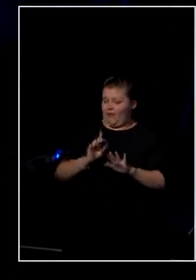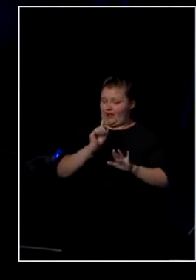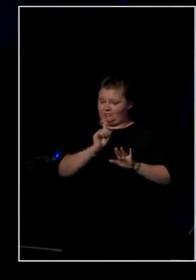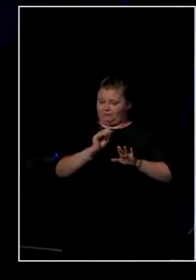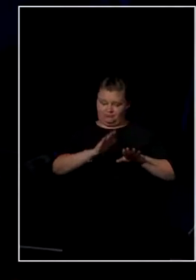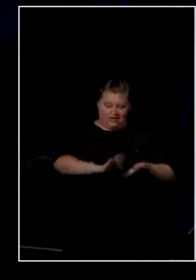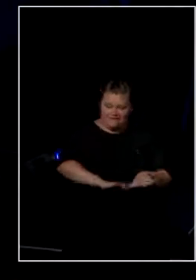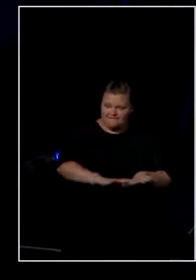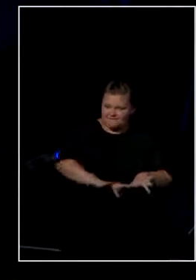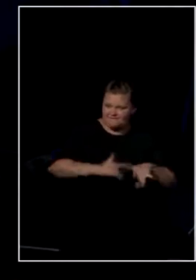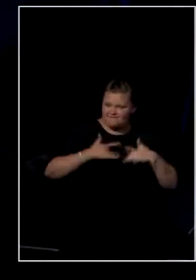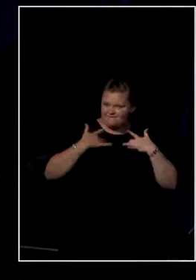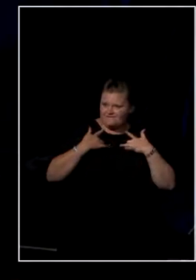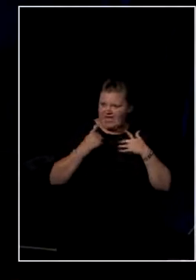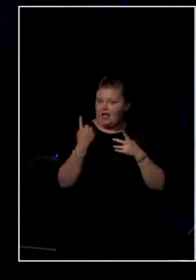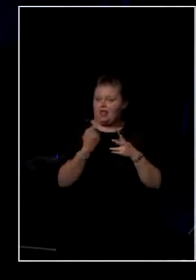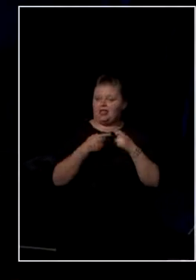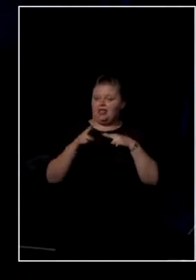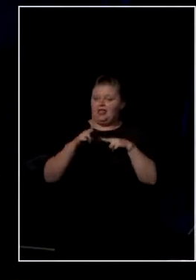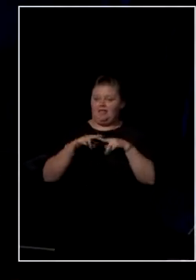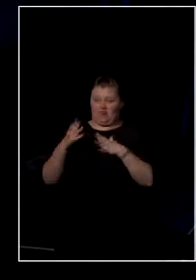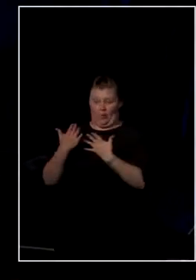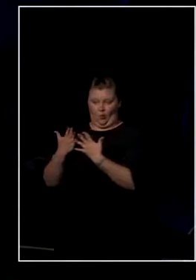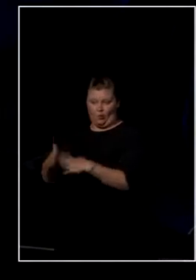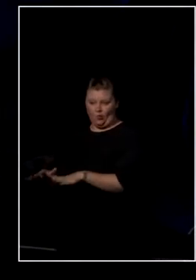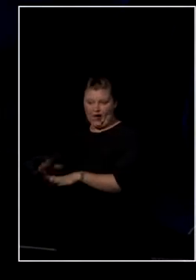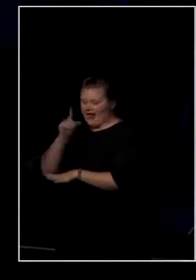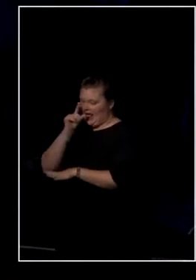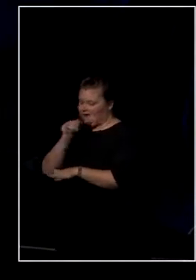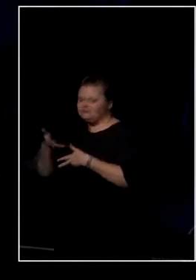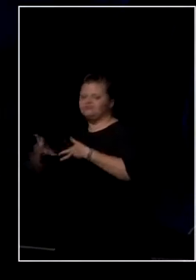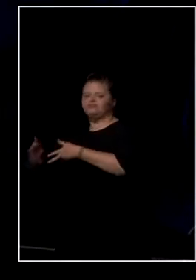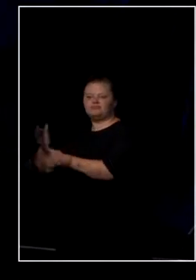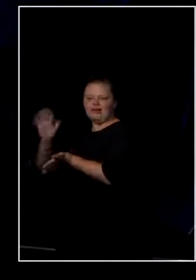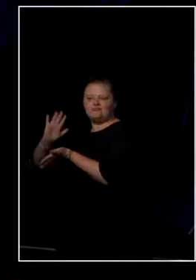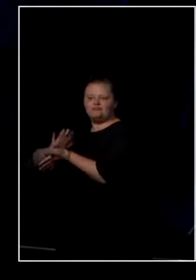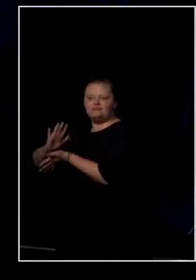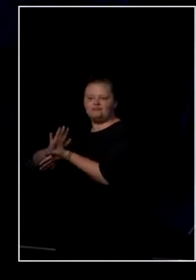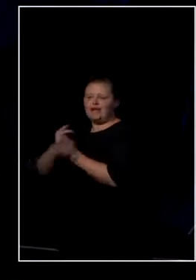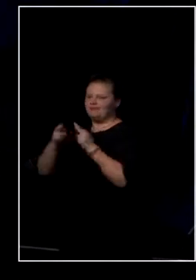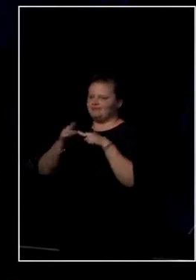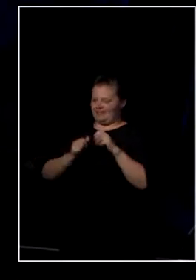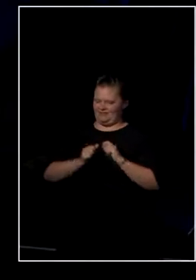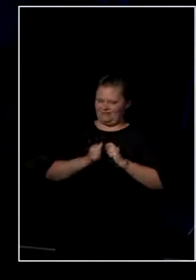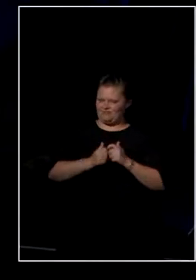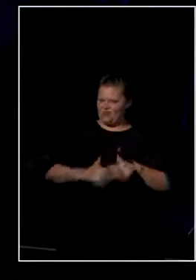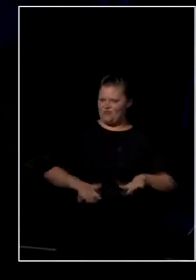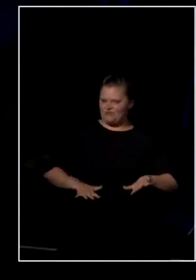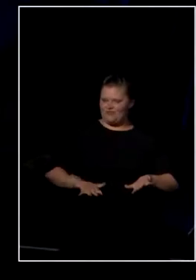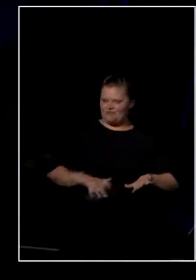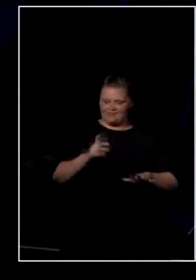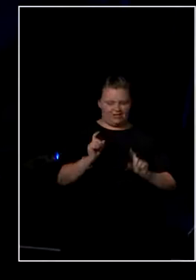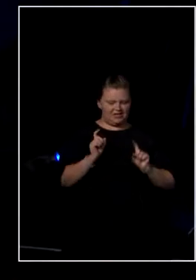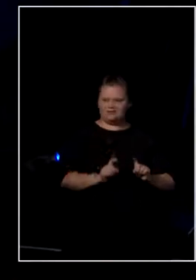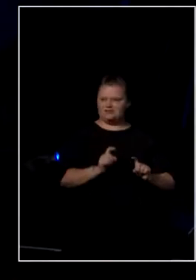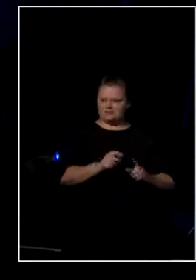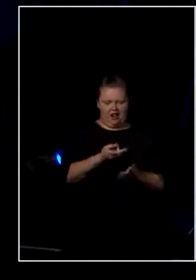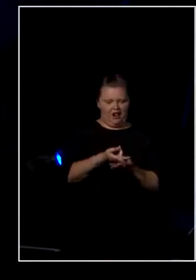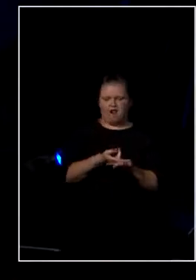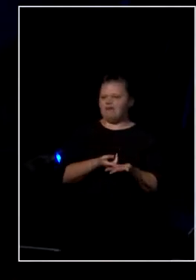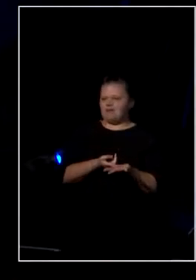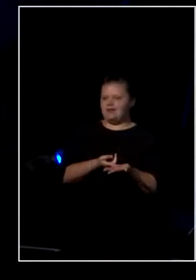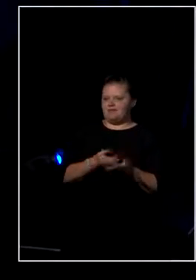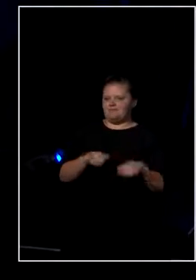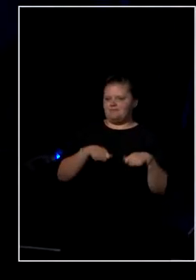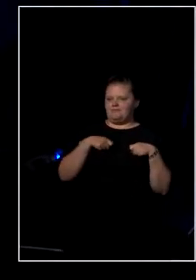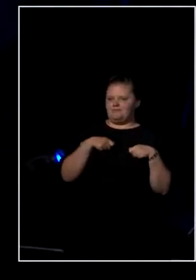the beds. And the ones who hadn't wet the bed were allowed to go and get breakfast, but the ones who had wet the bed had to stay and lie in bed, and